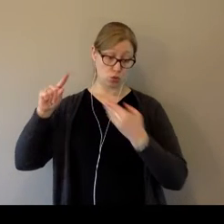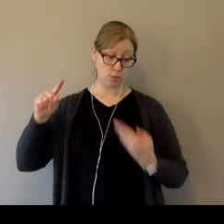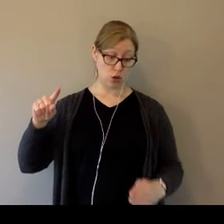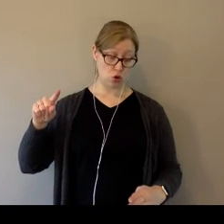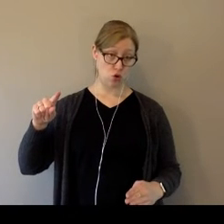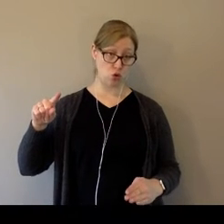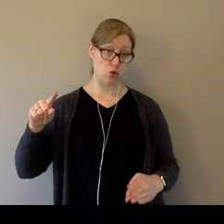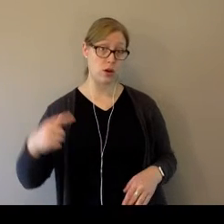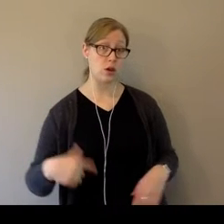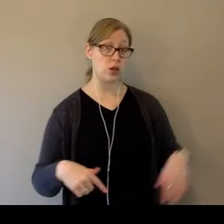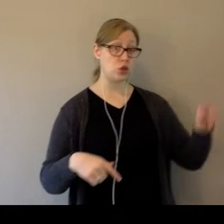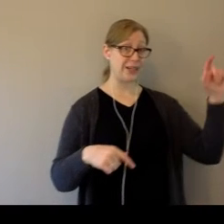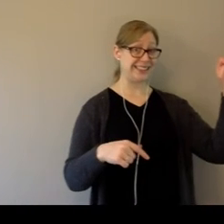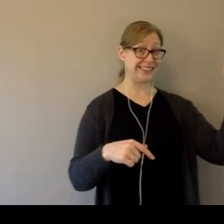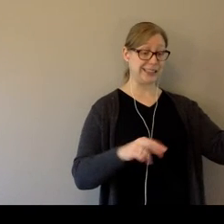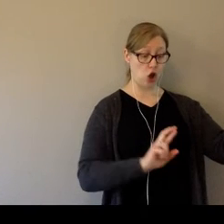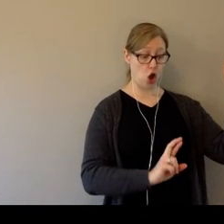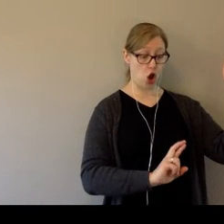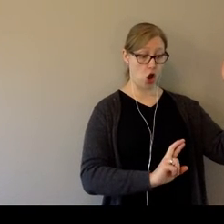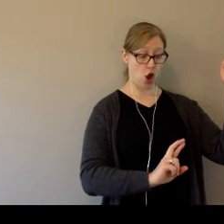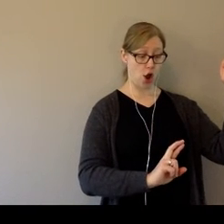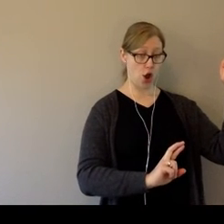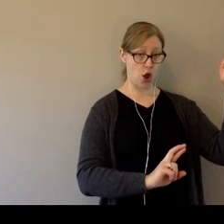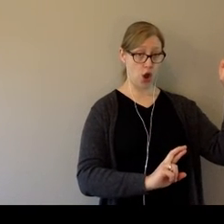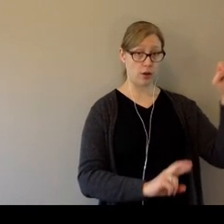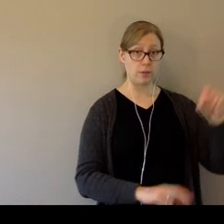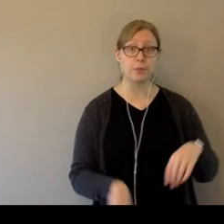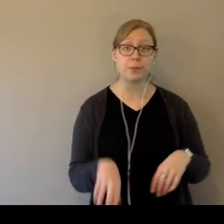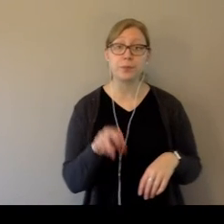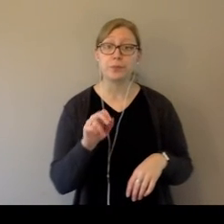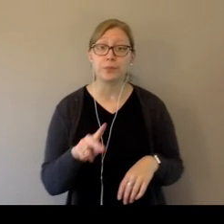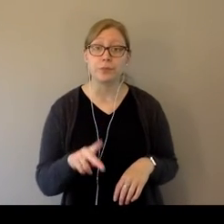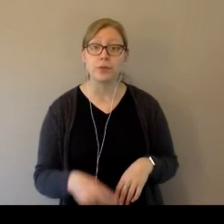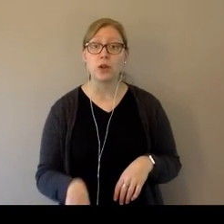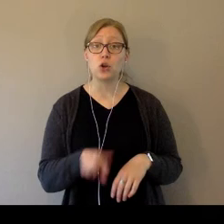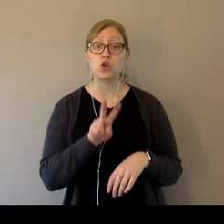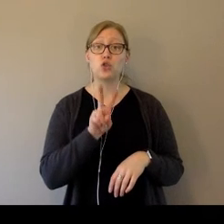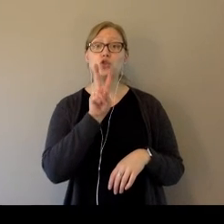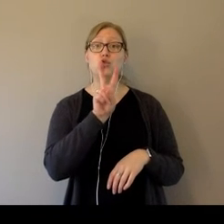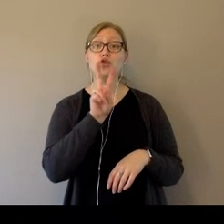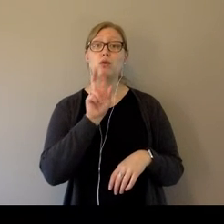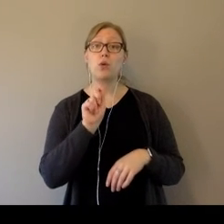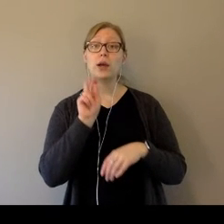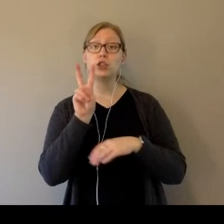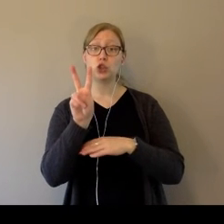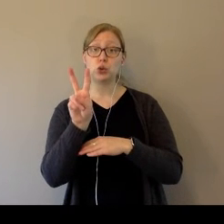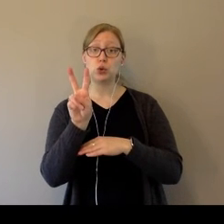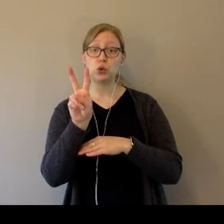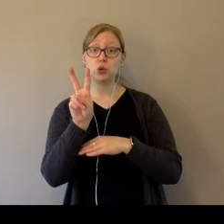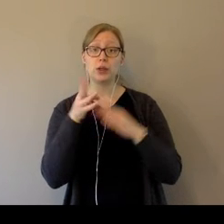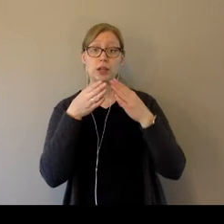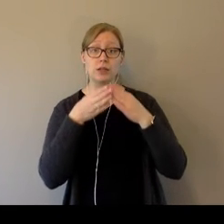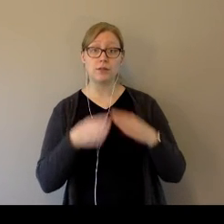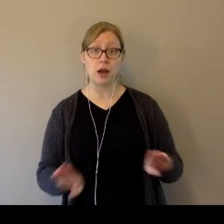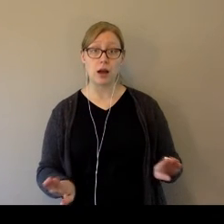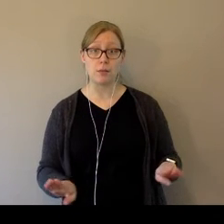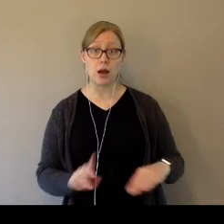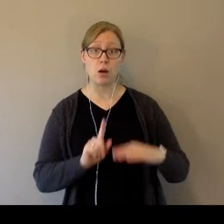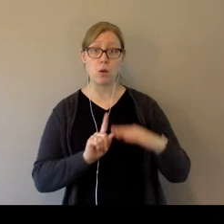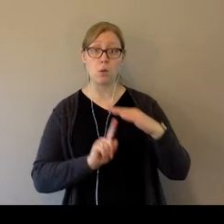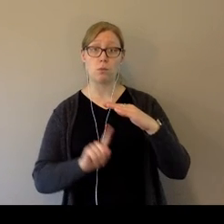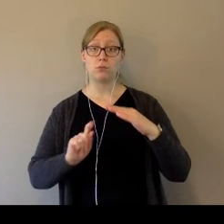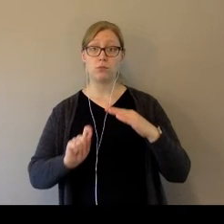by 1.1. So we're going to have MP